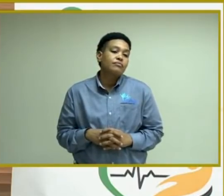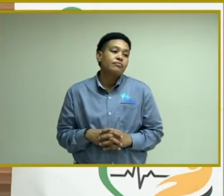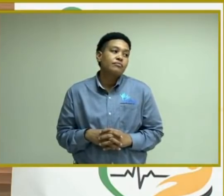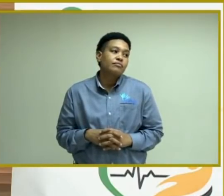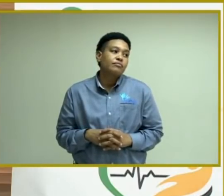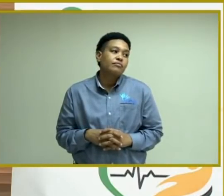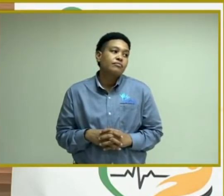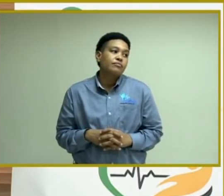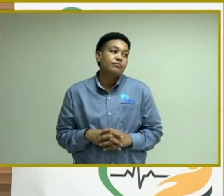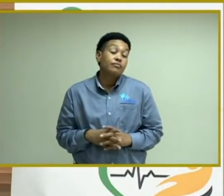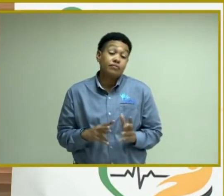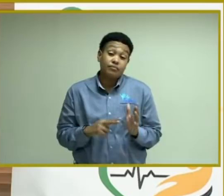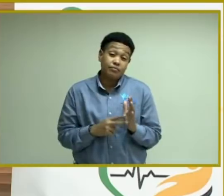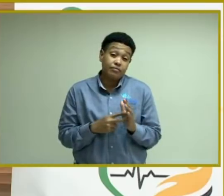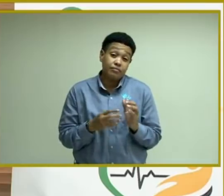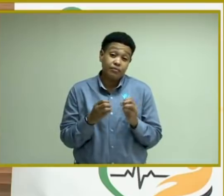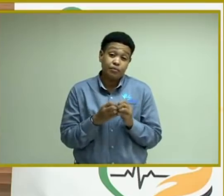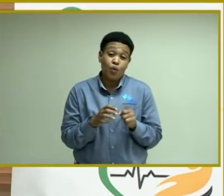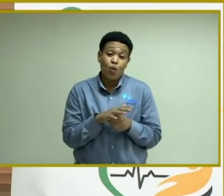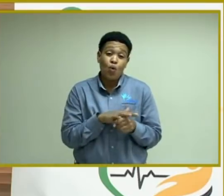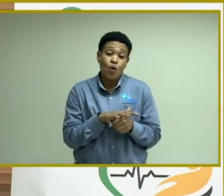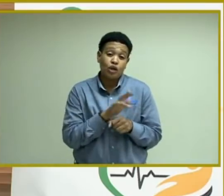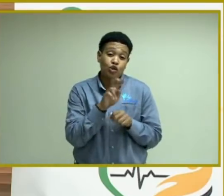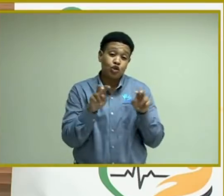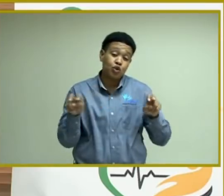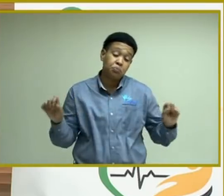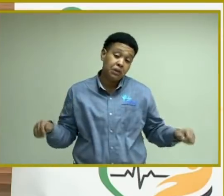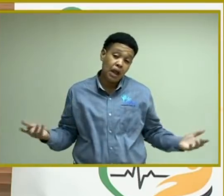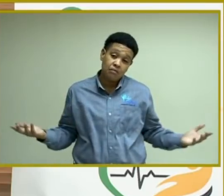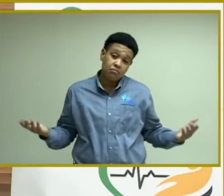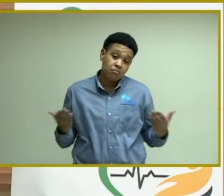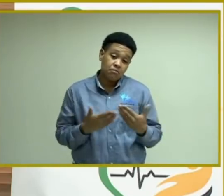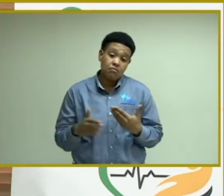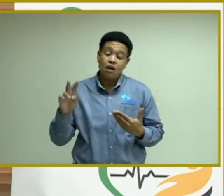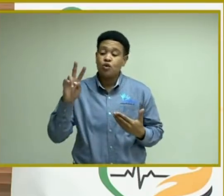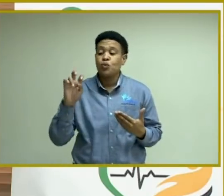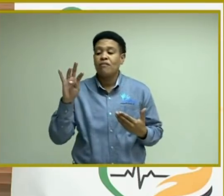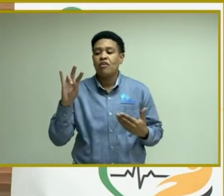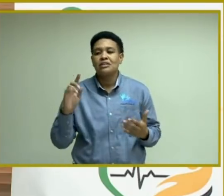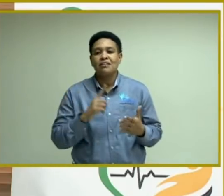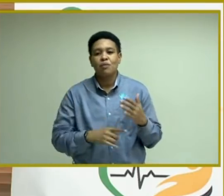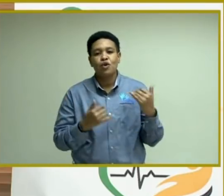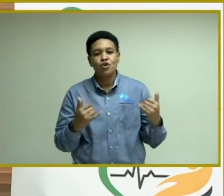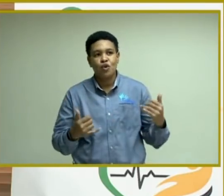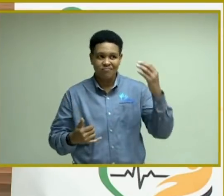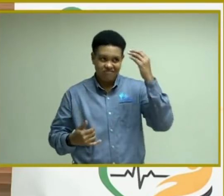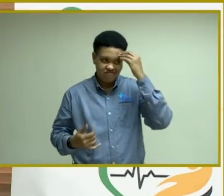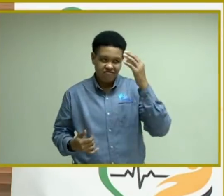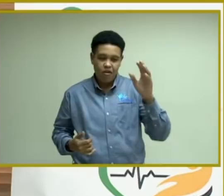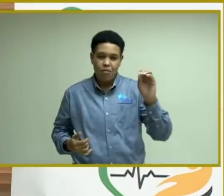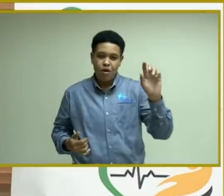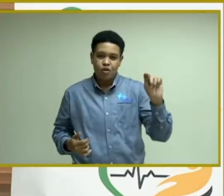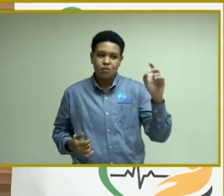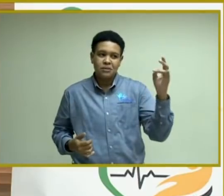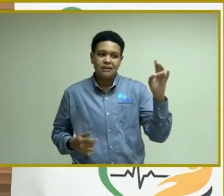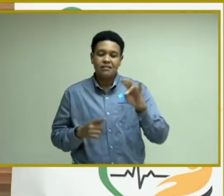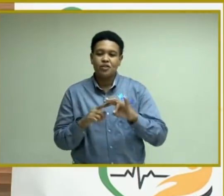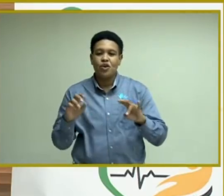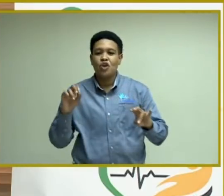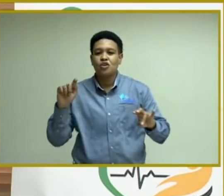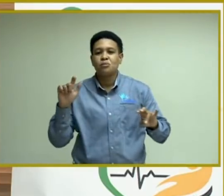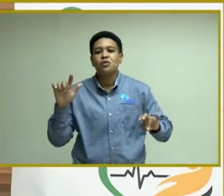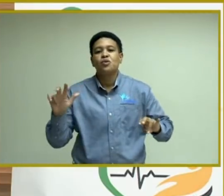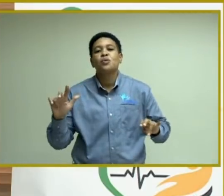are further expanding outlets. That's really what it means. Beyond the 247, for example, between October 17th and 23rd, we're